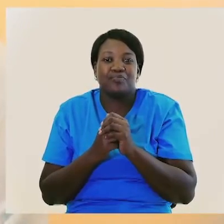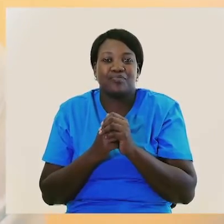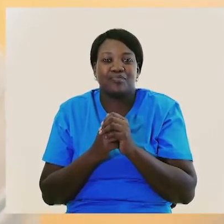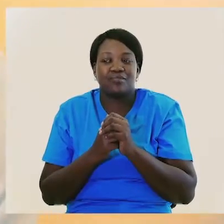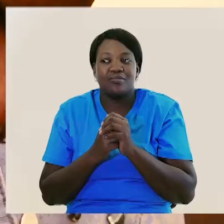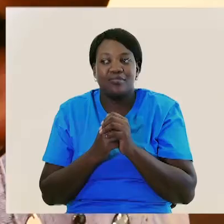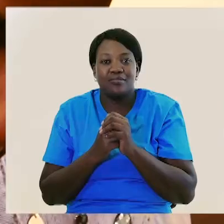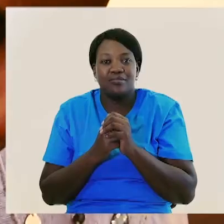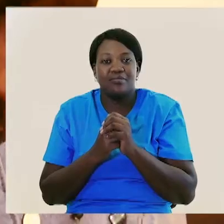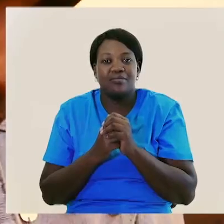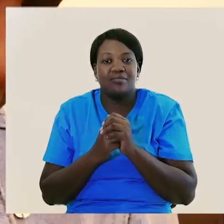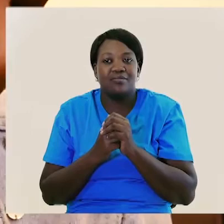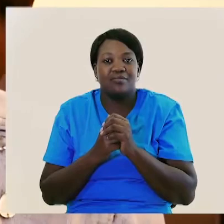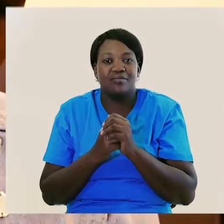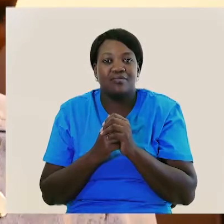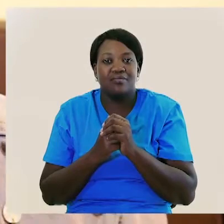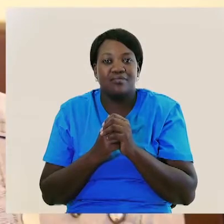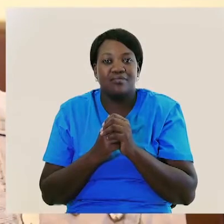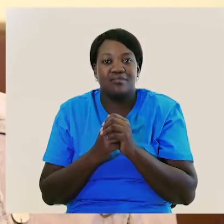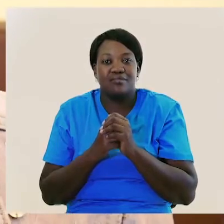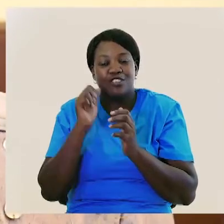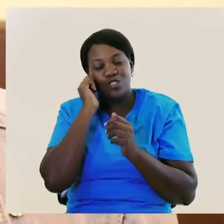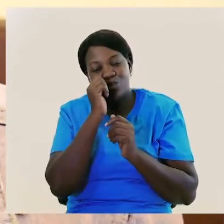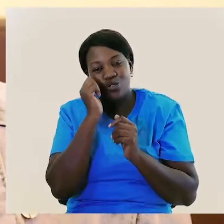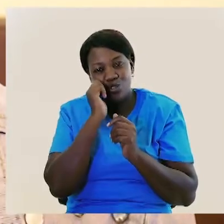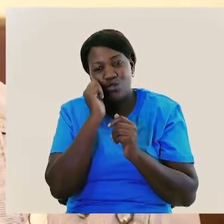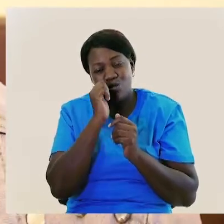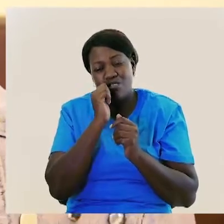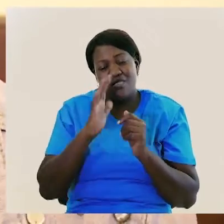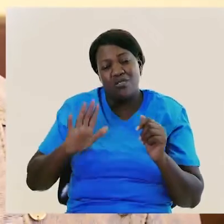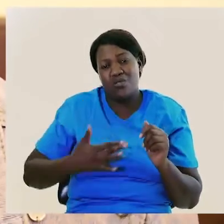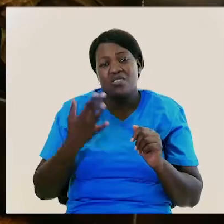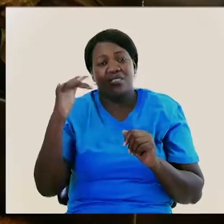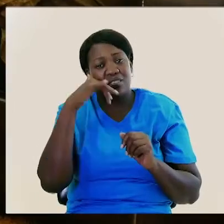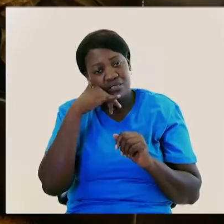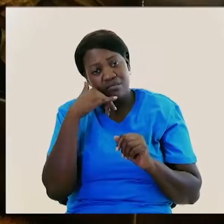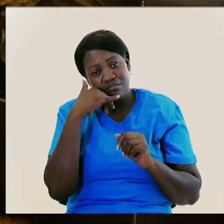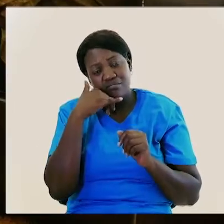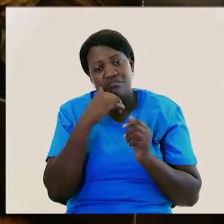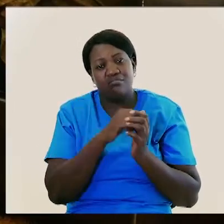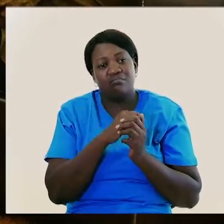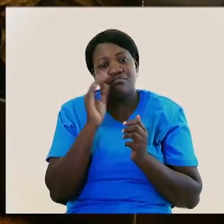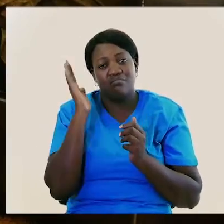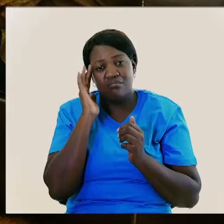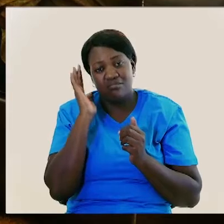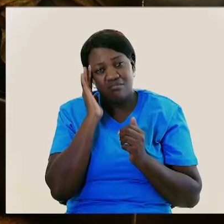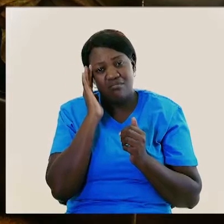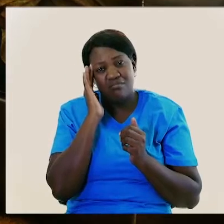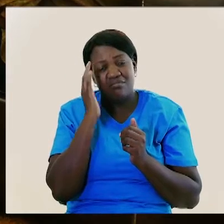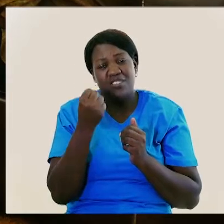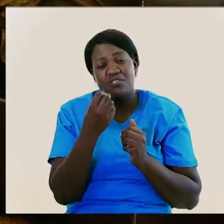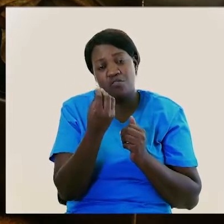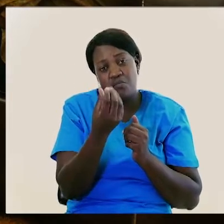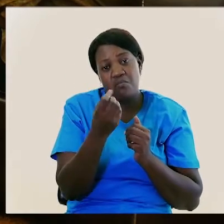Mom and Dad, Yes? I am so sorry that I demanded a cell phone from you. While I know that we don't have enough